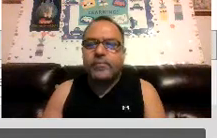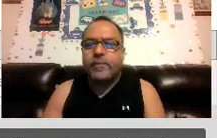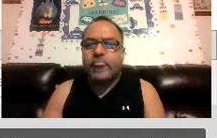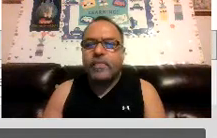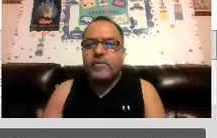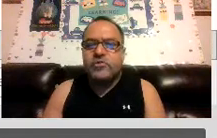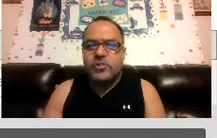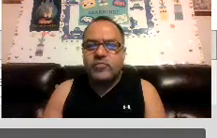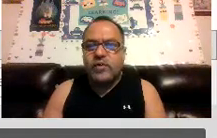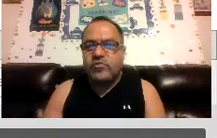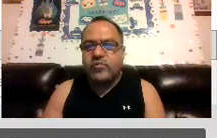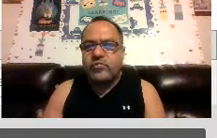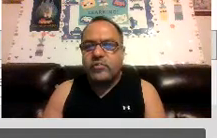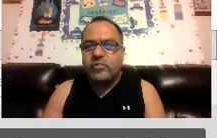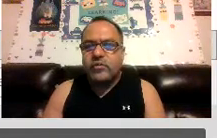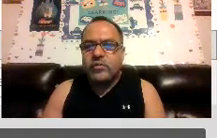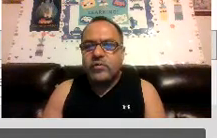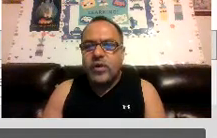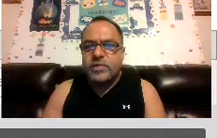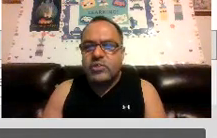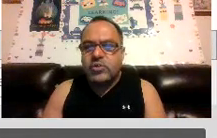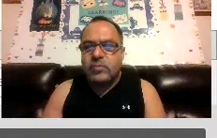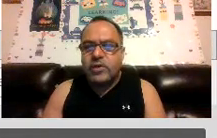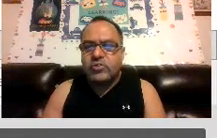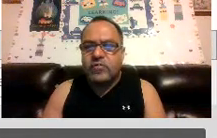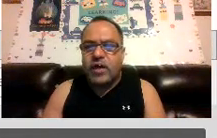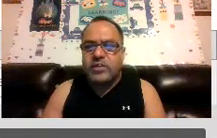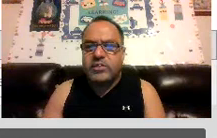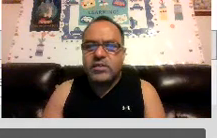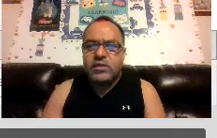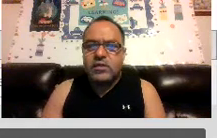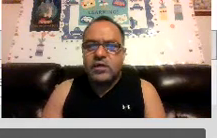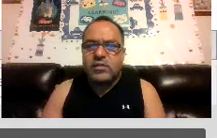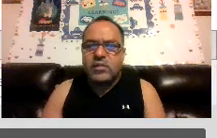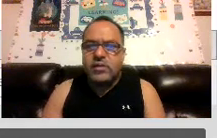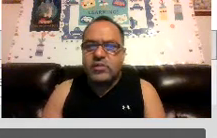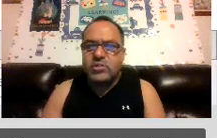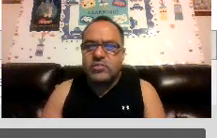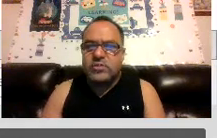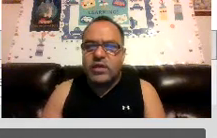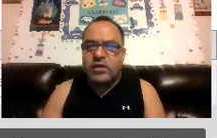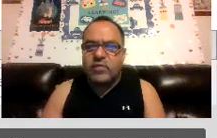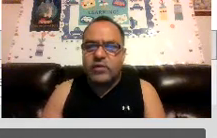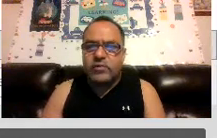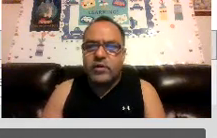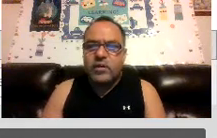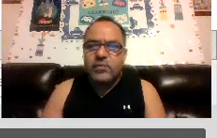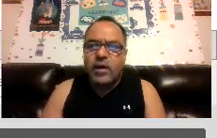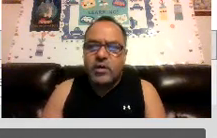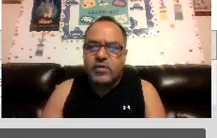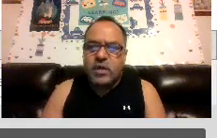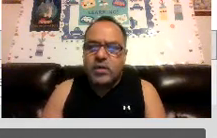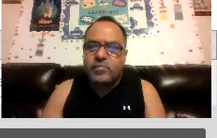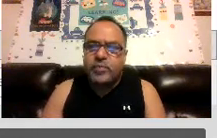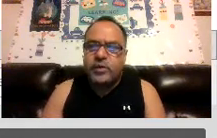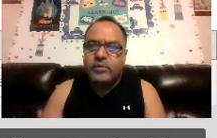her. Searching for answers. The website showed a picture of rocks that looked like the stones Tala had found.